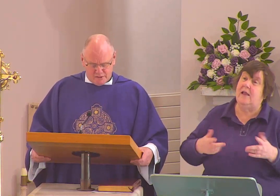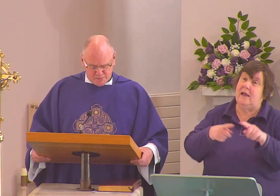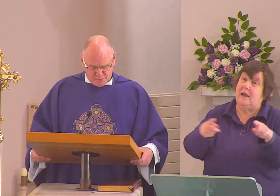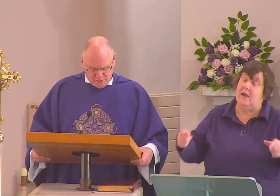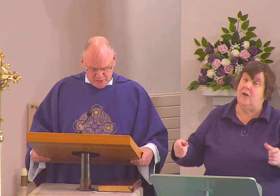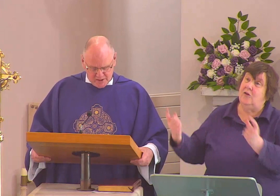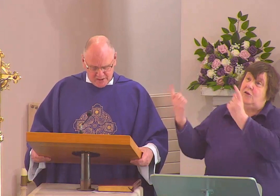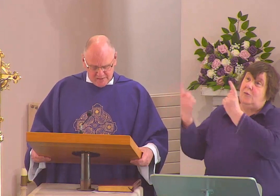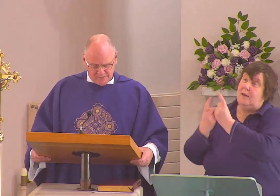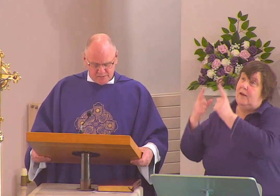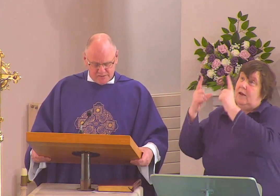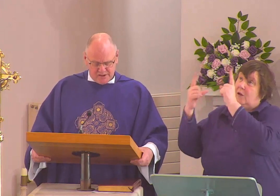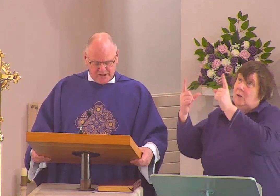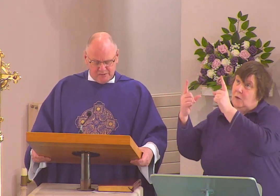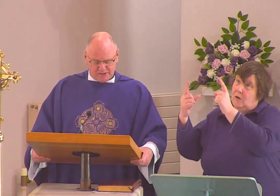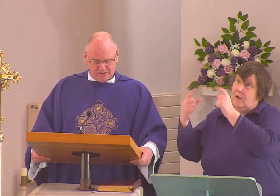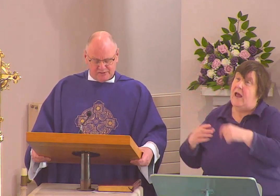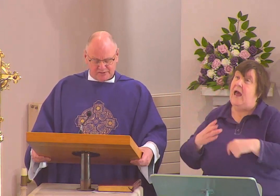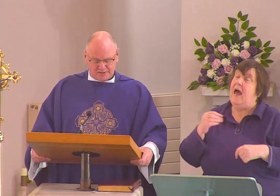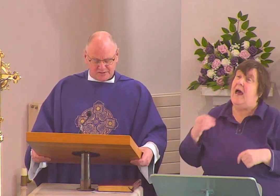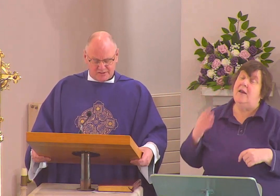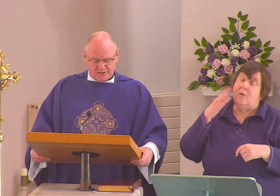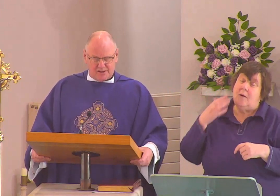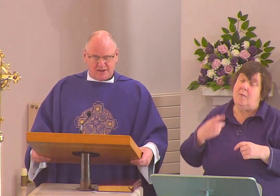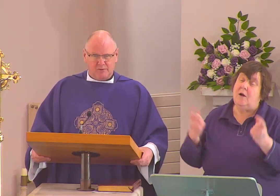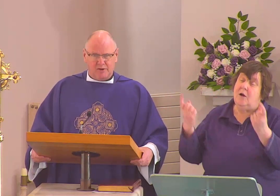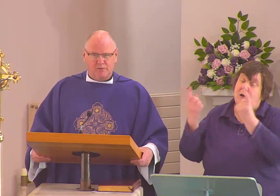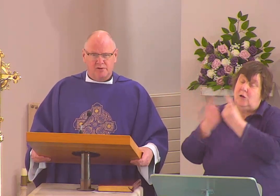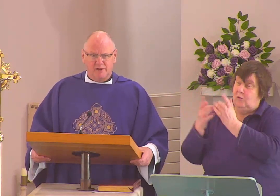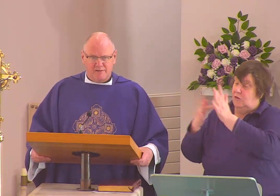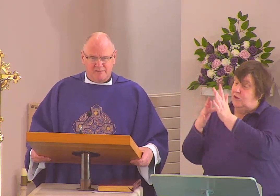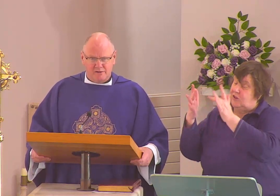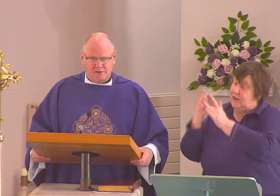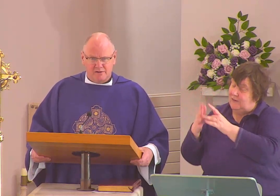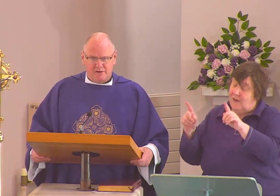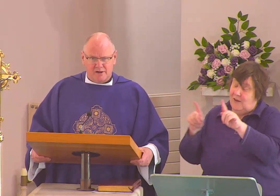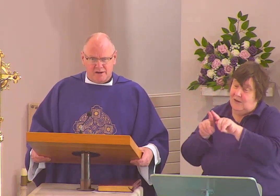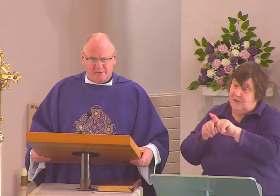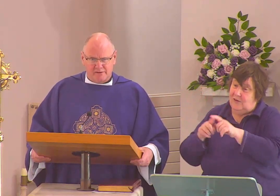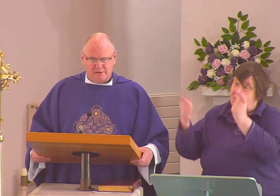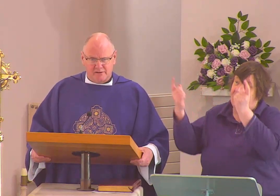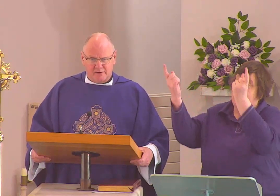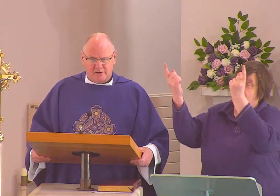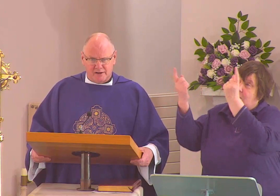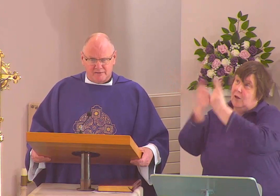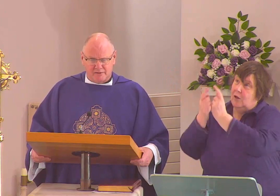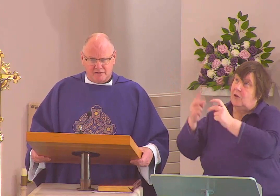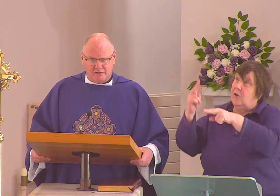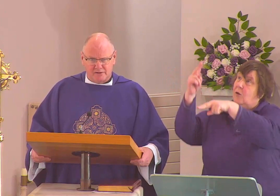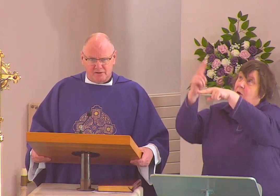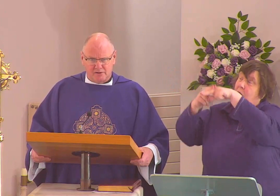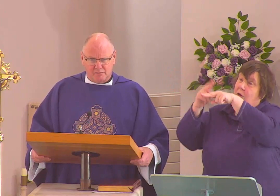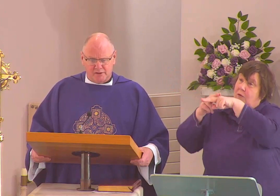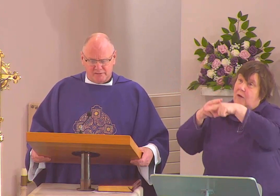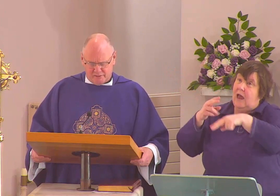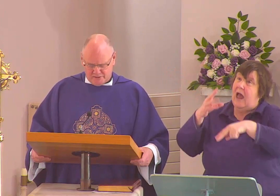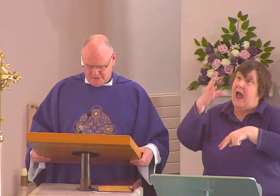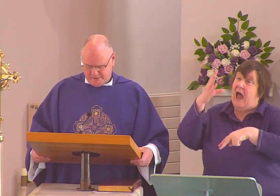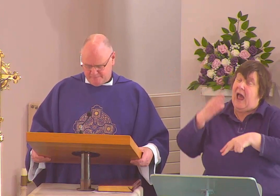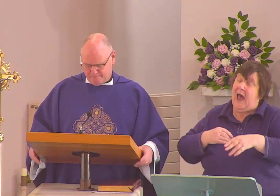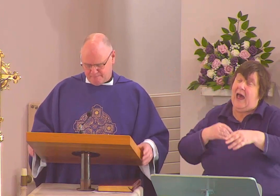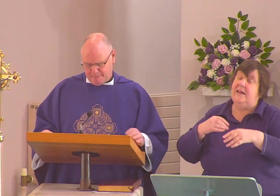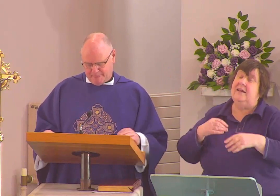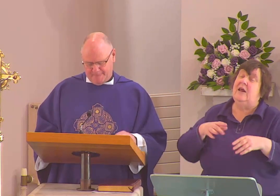the Spirit lives within each of us, and we will never, ever, ever be